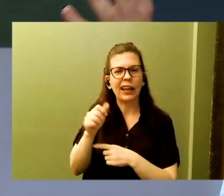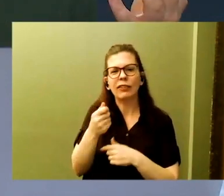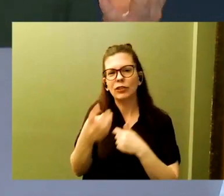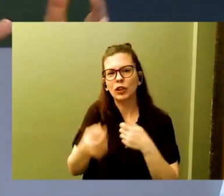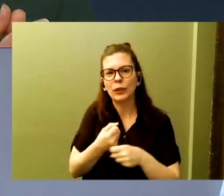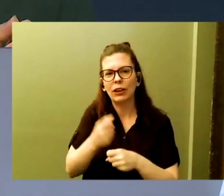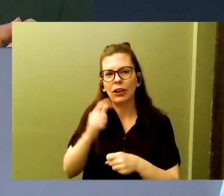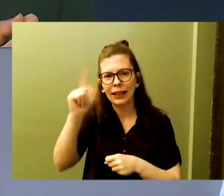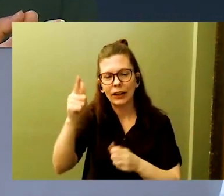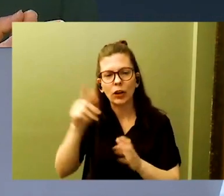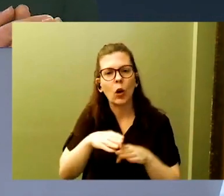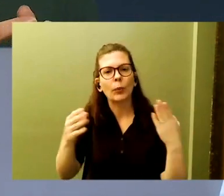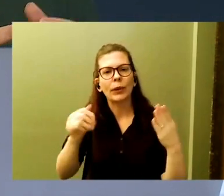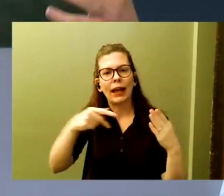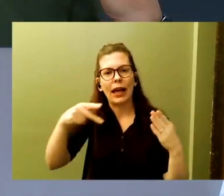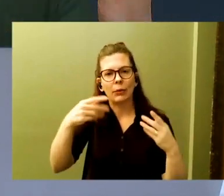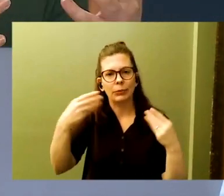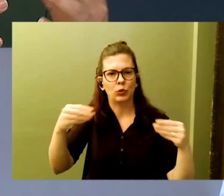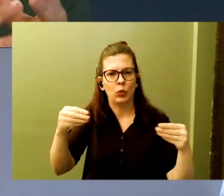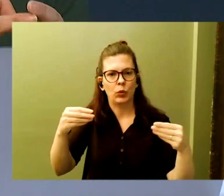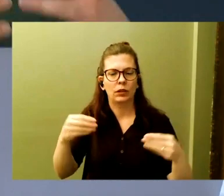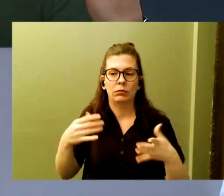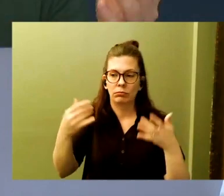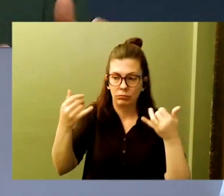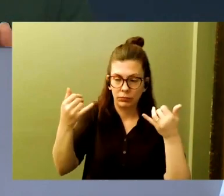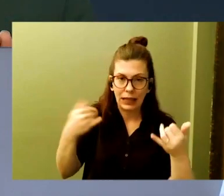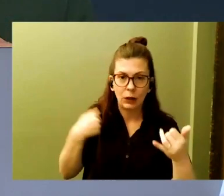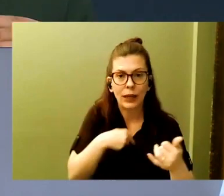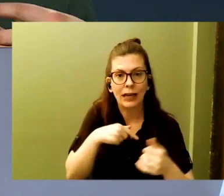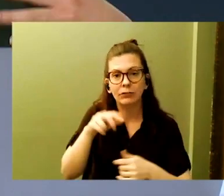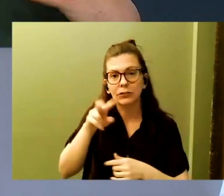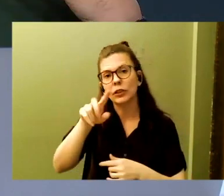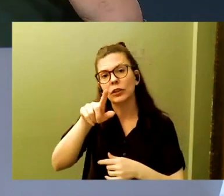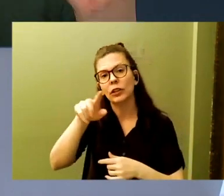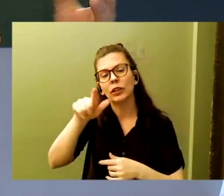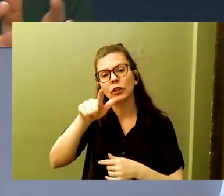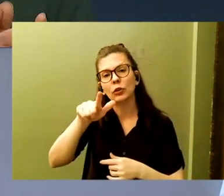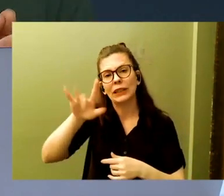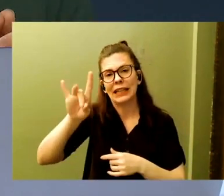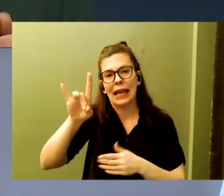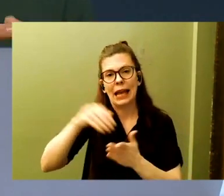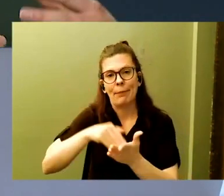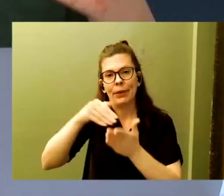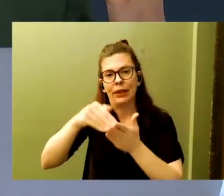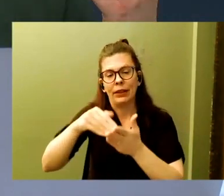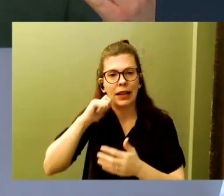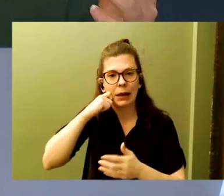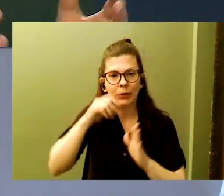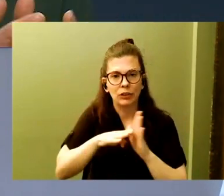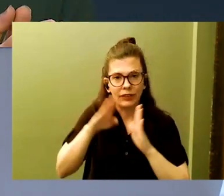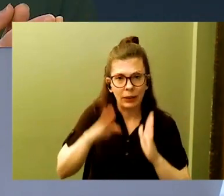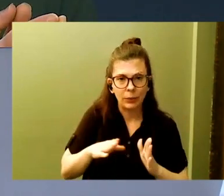Like today, you have a community of 28 million Apple developers, more than 1 million apps,